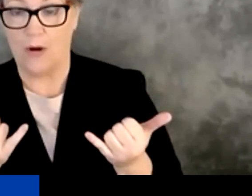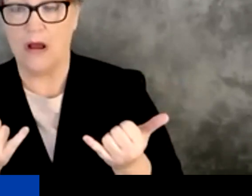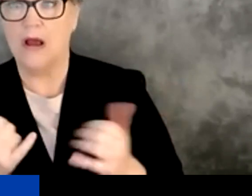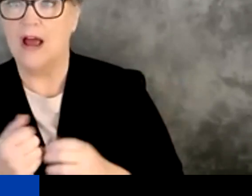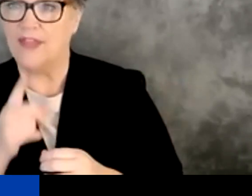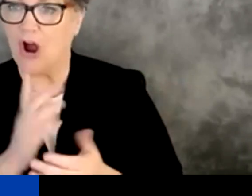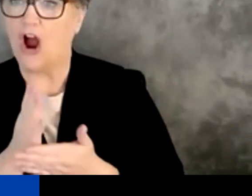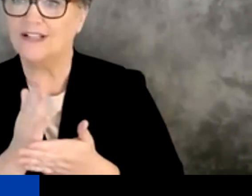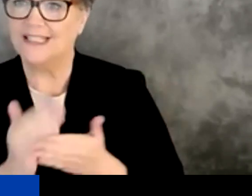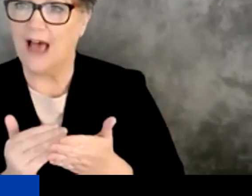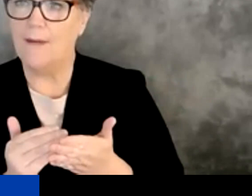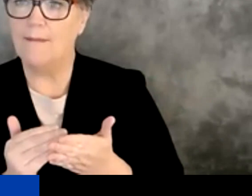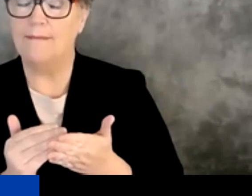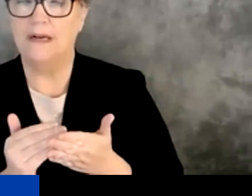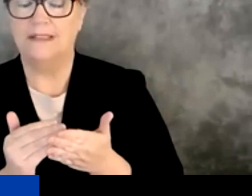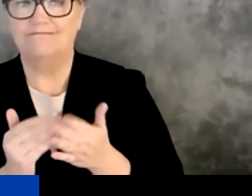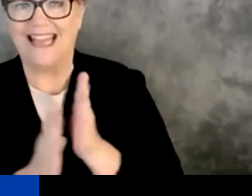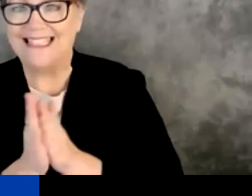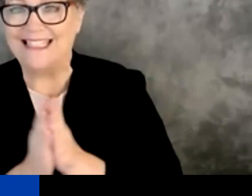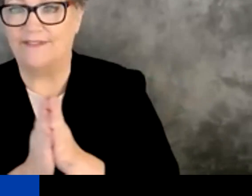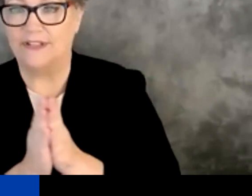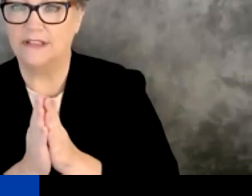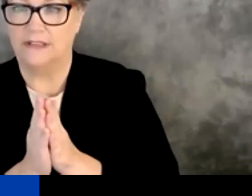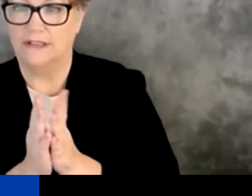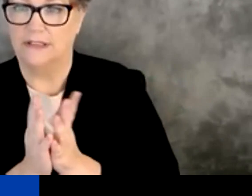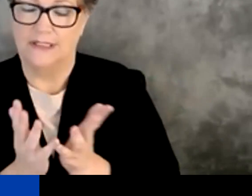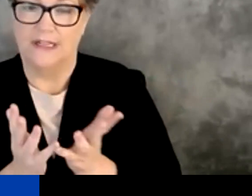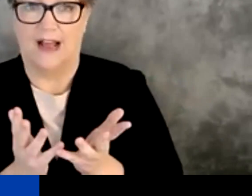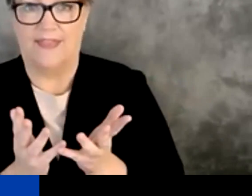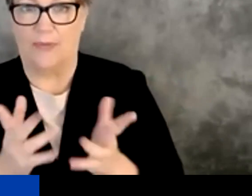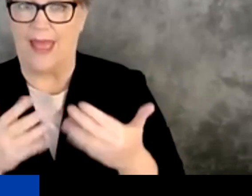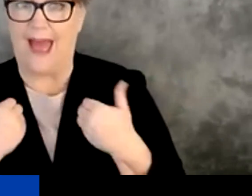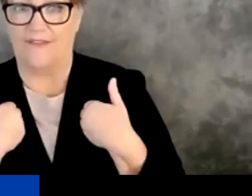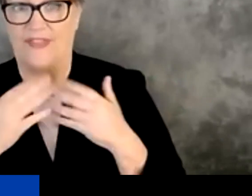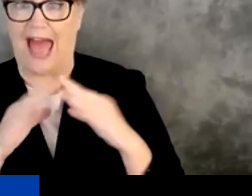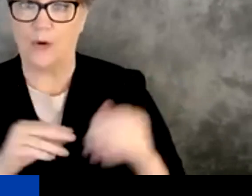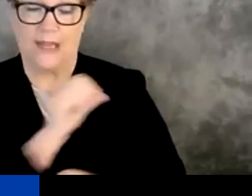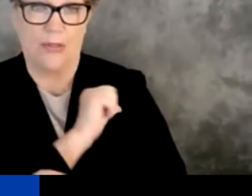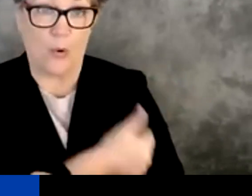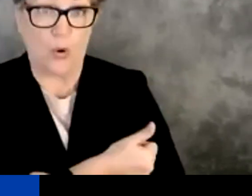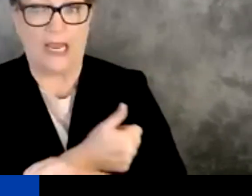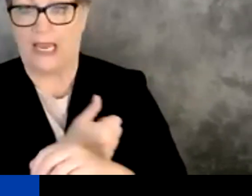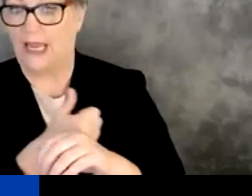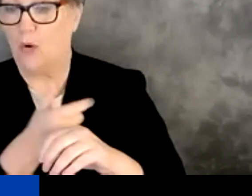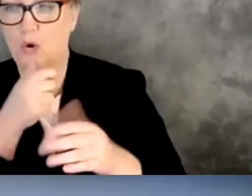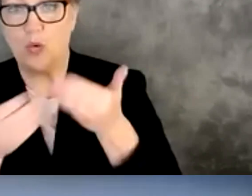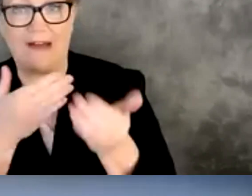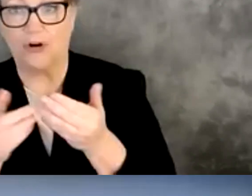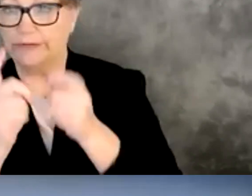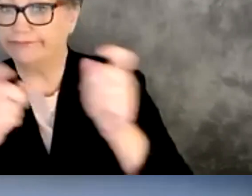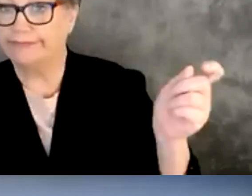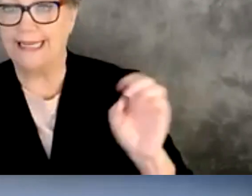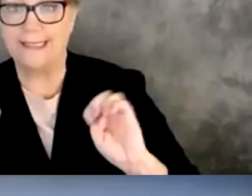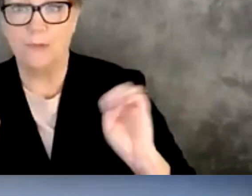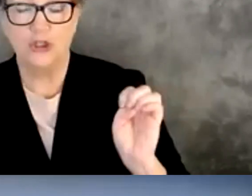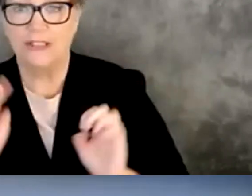some incentives that exist. The housing authority or the continuum of care, whoever is dispensing these emergency